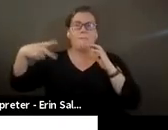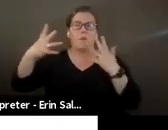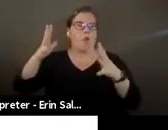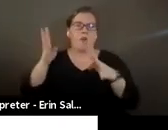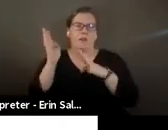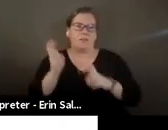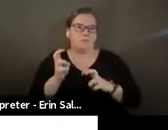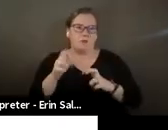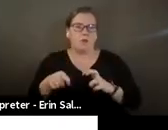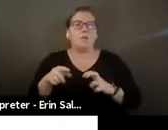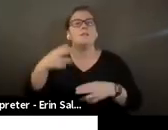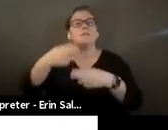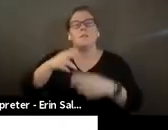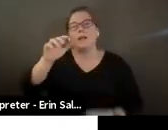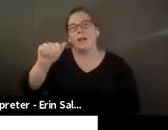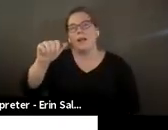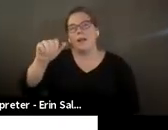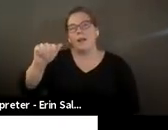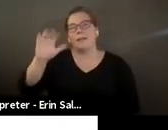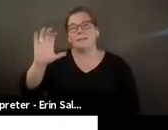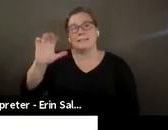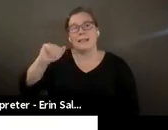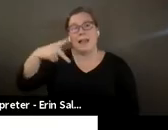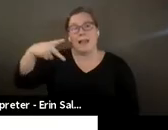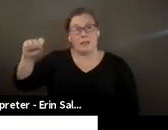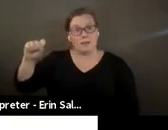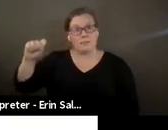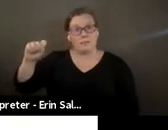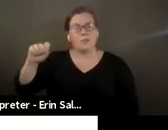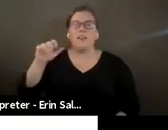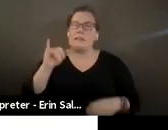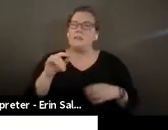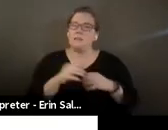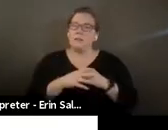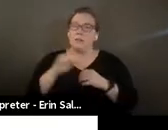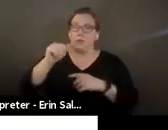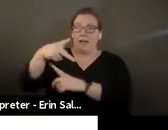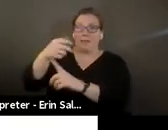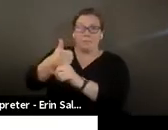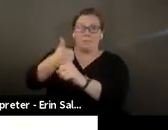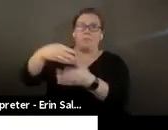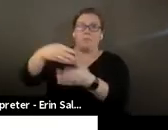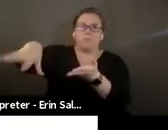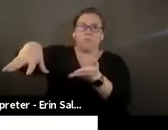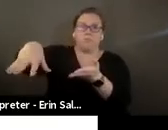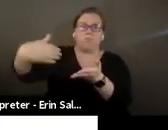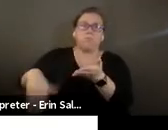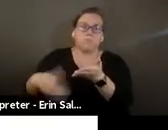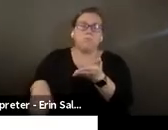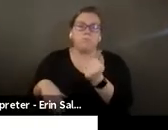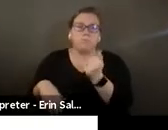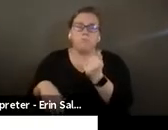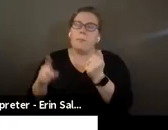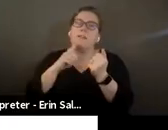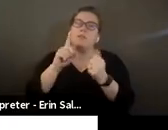to as AAC apps. And those can be very expensive apps. They can be, there's a wide